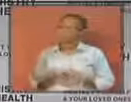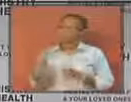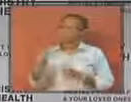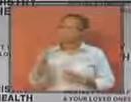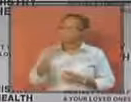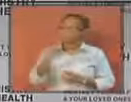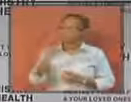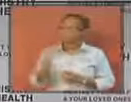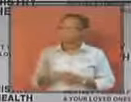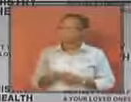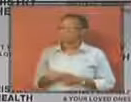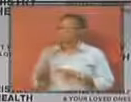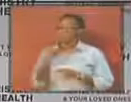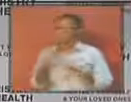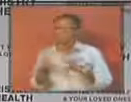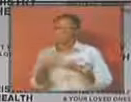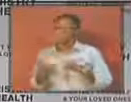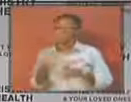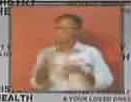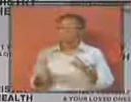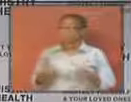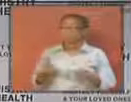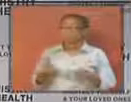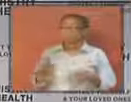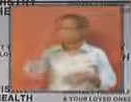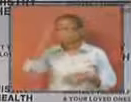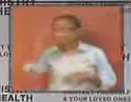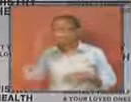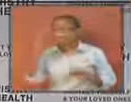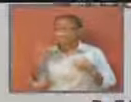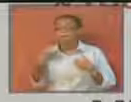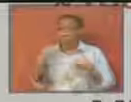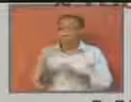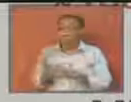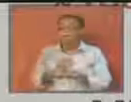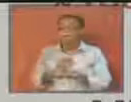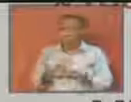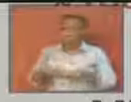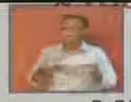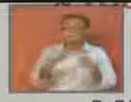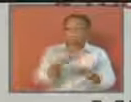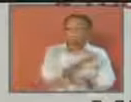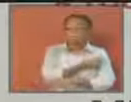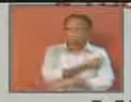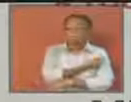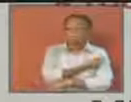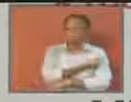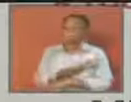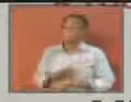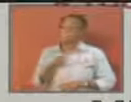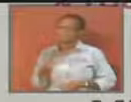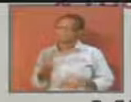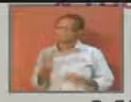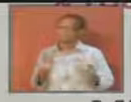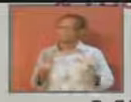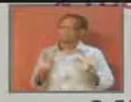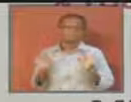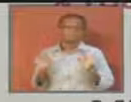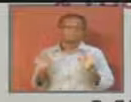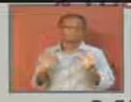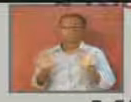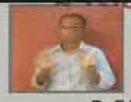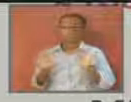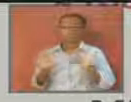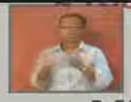know they have COVID-19 and goes for a vaccine. There's nothing in the literature that suggests that there will be complications arising out